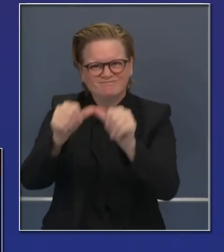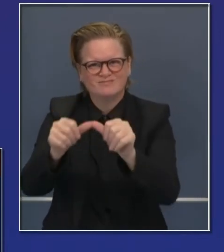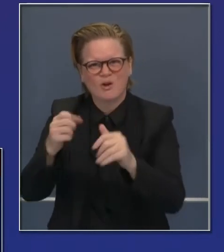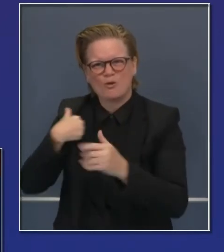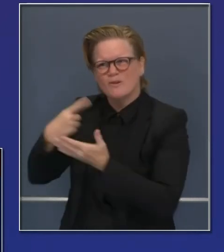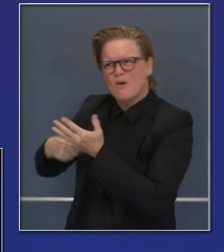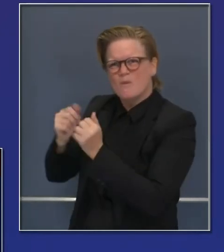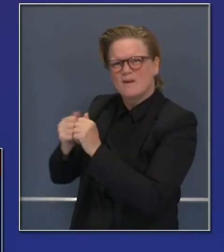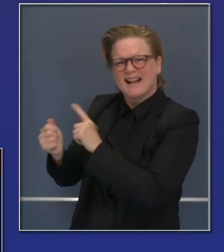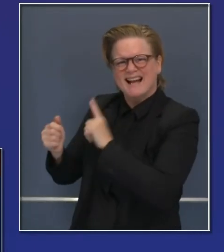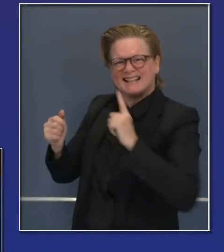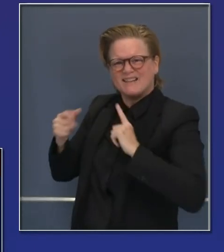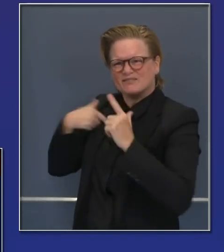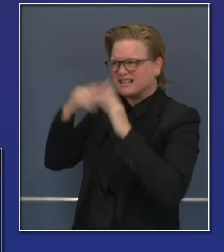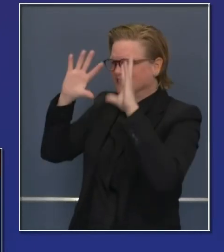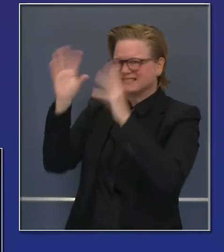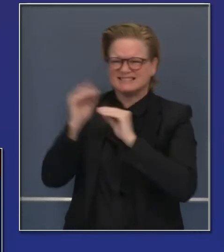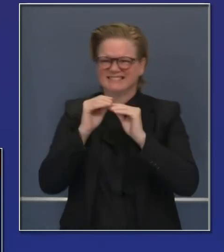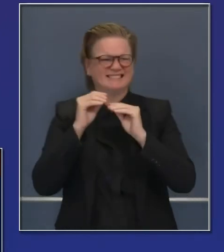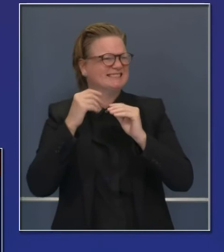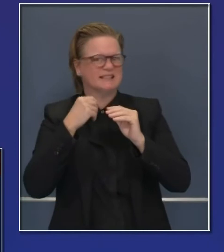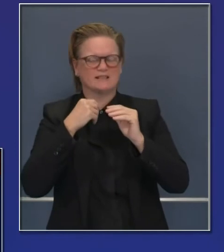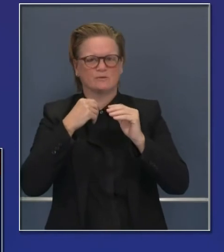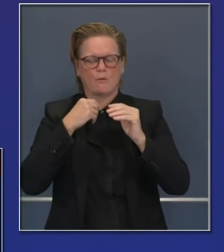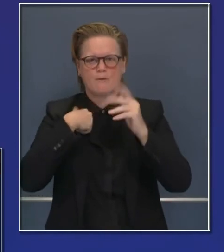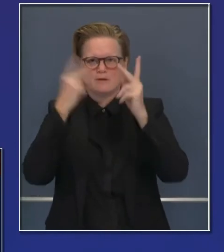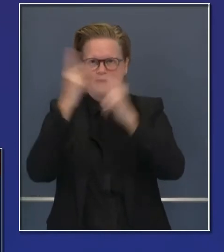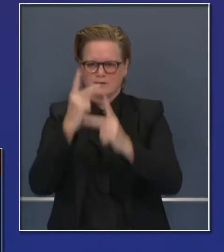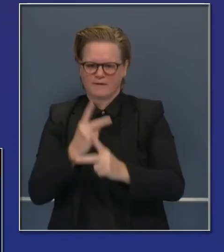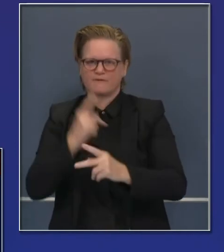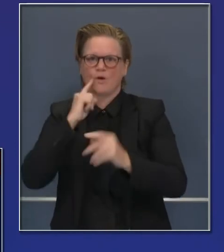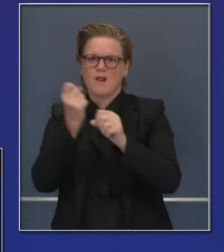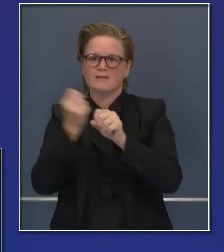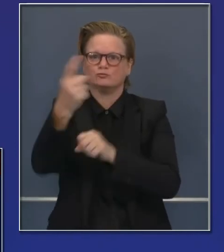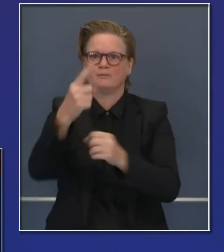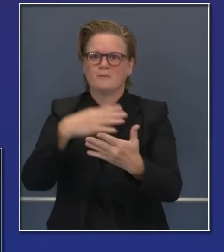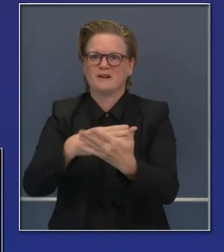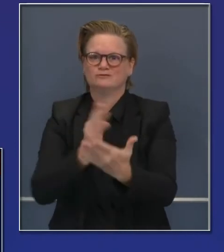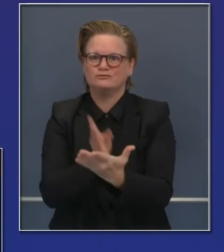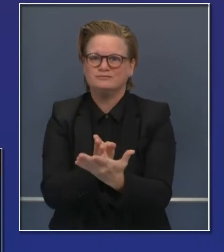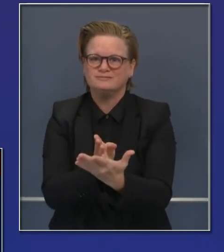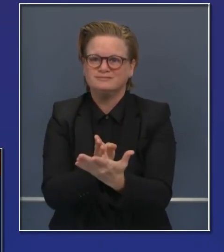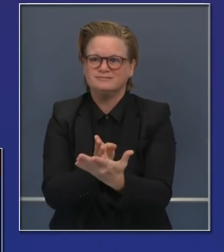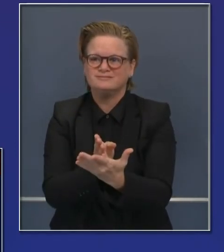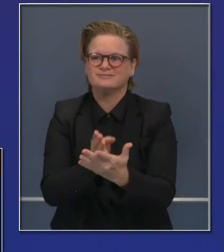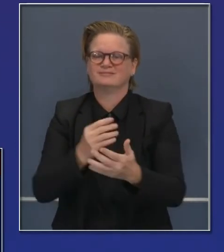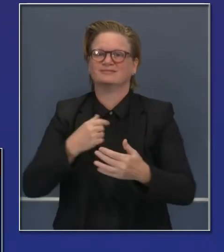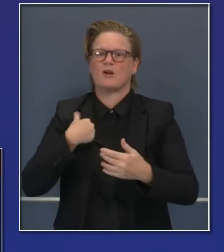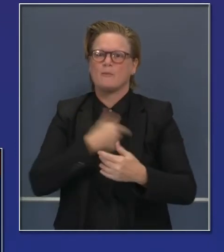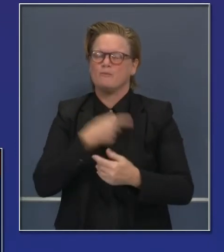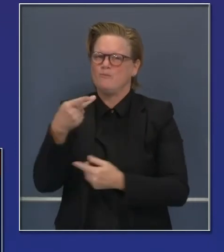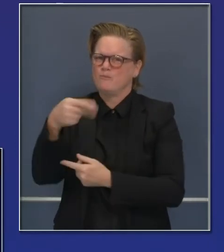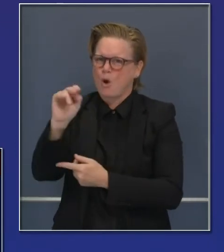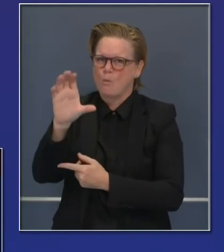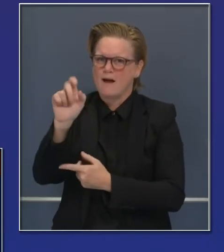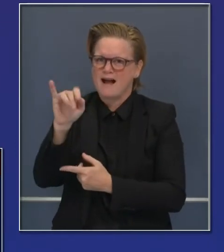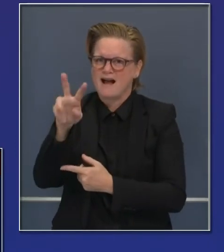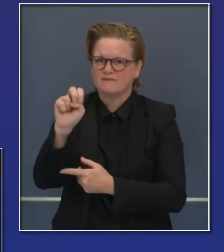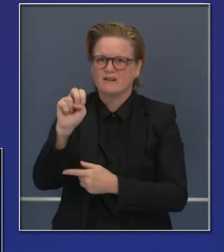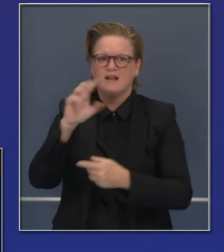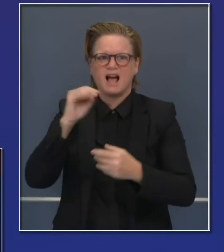we will be making decisions, early action in January, working with the legislature to advance